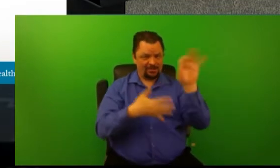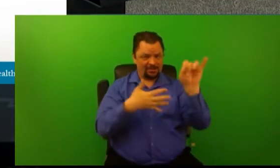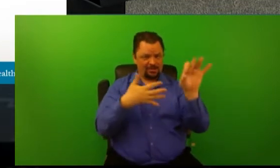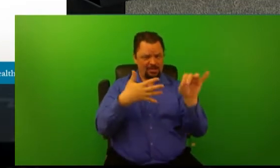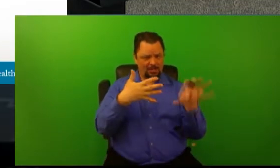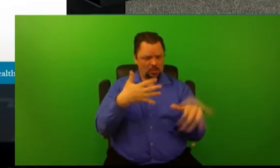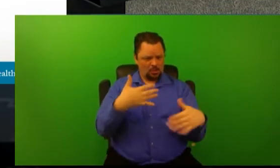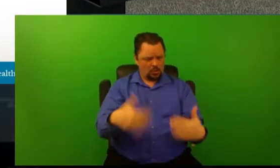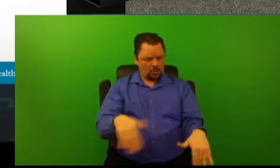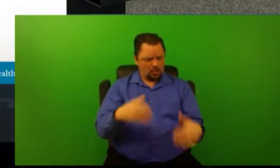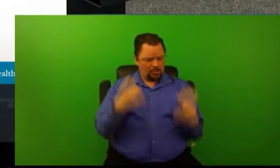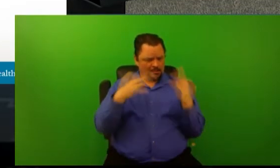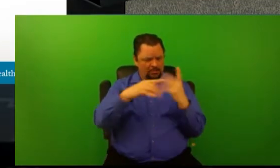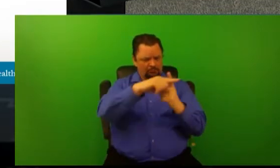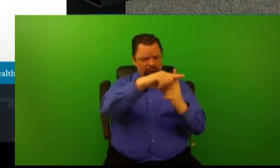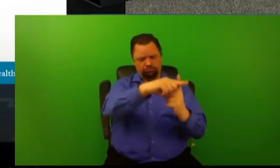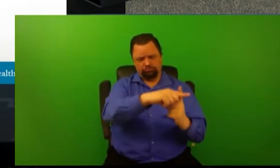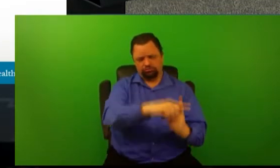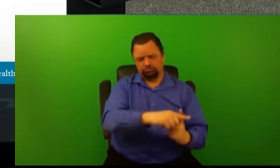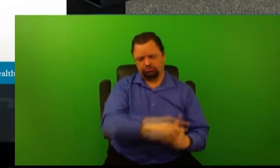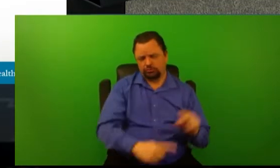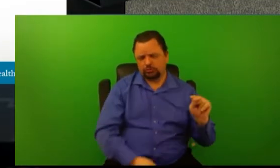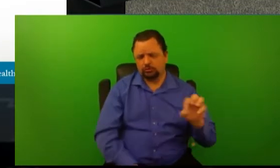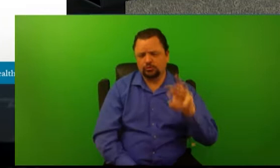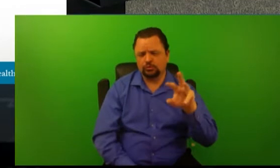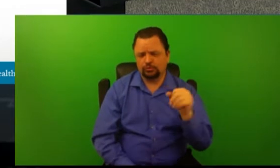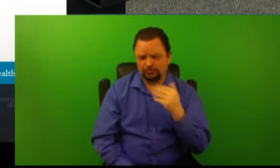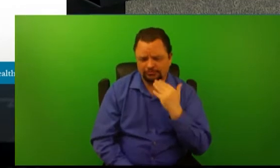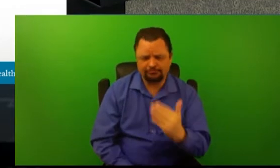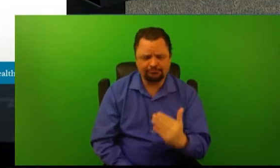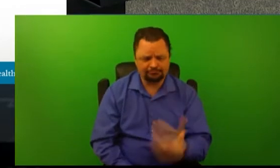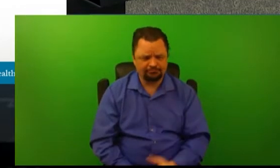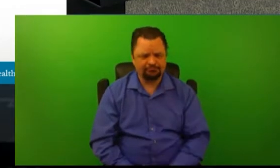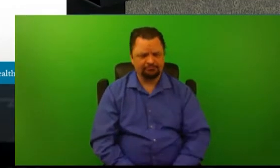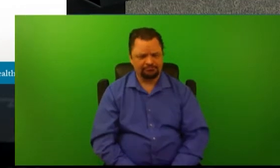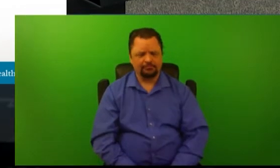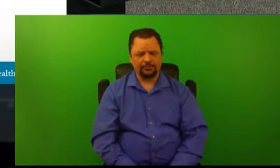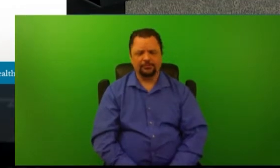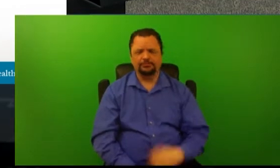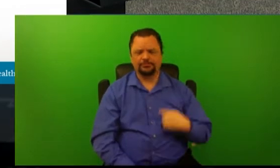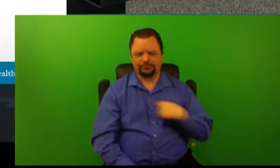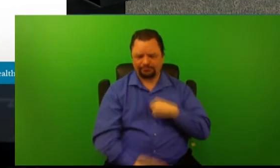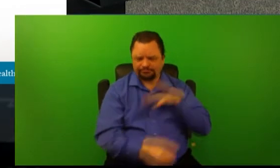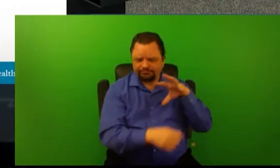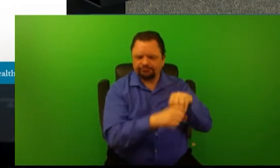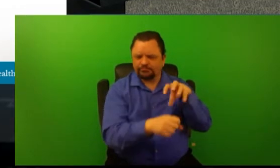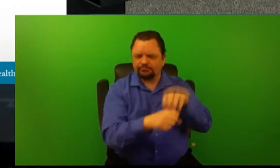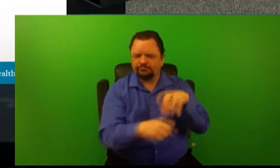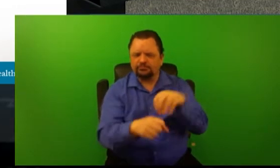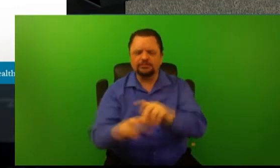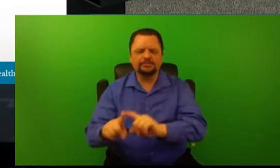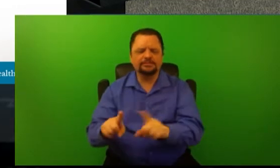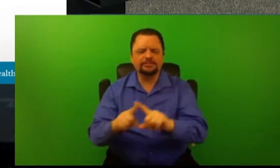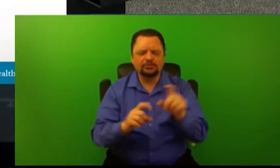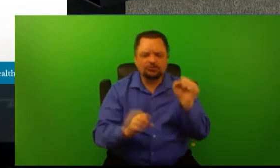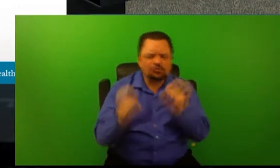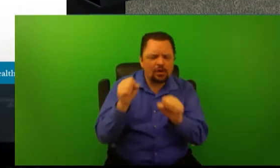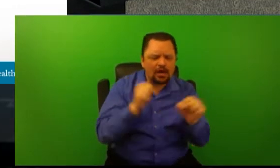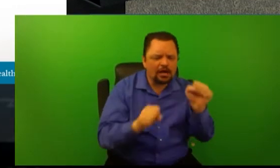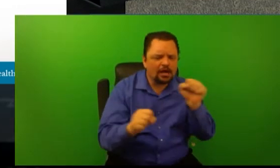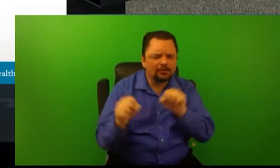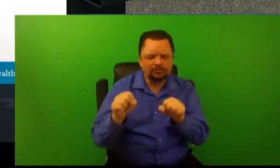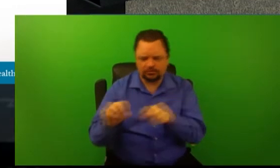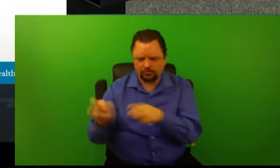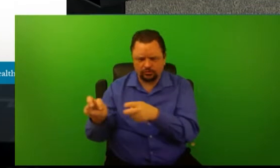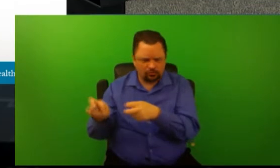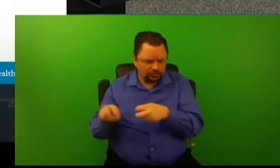positive news. We are actively engaged in strategies to transition to a more routine disease response